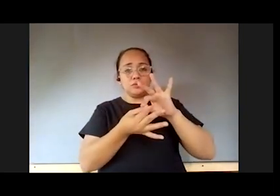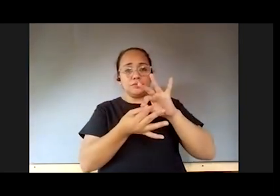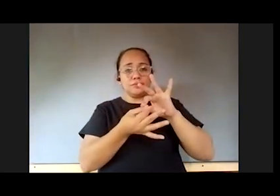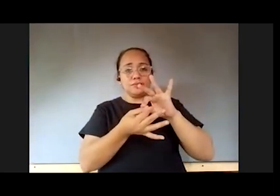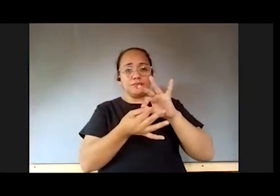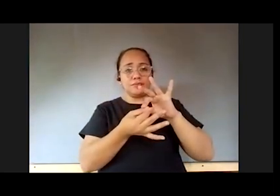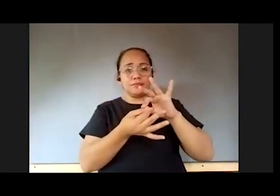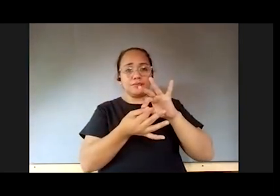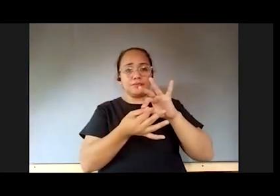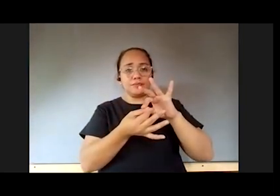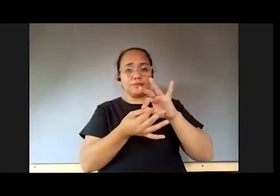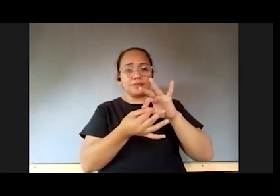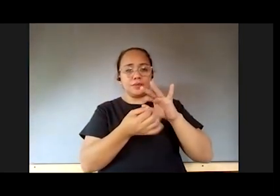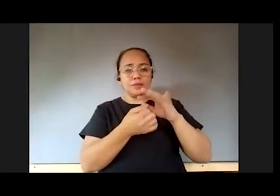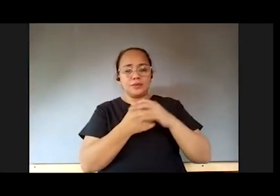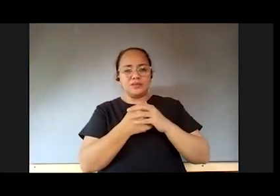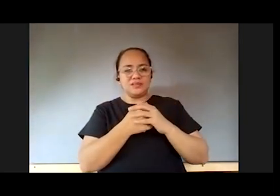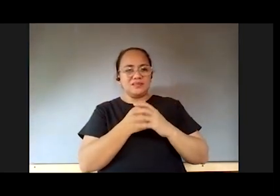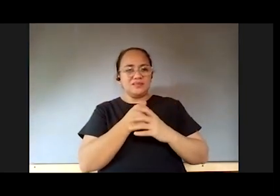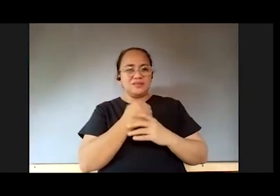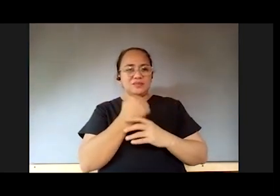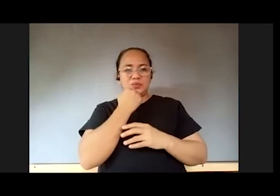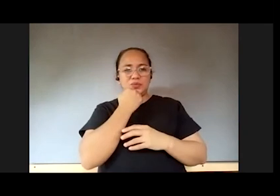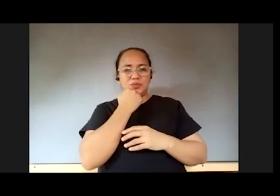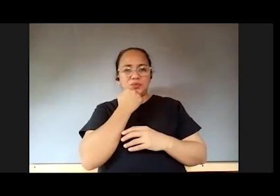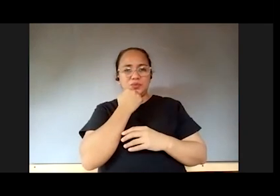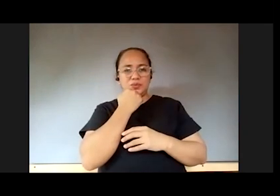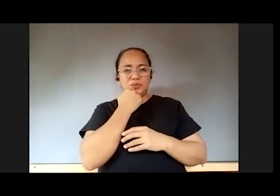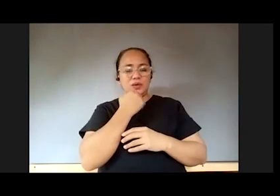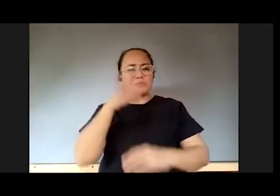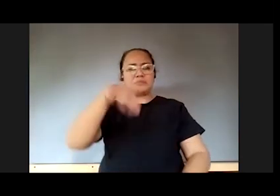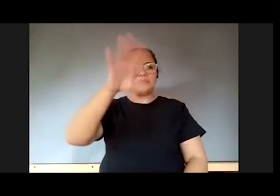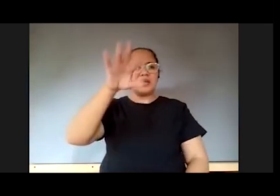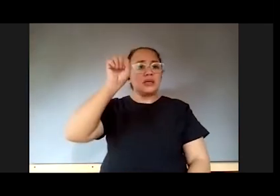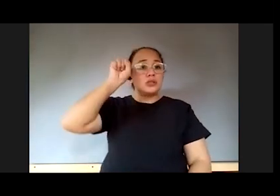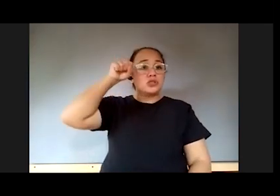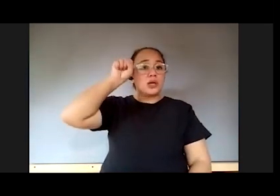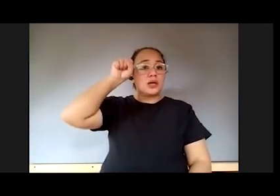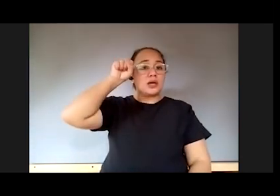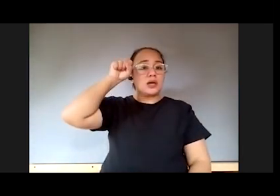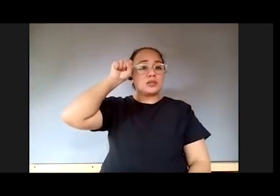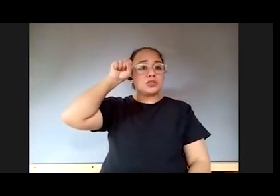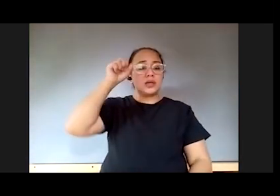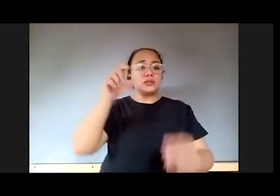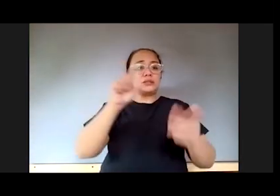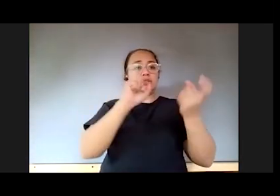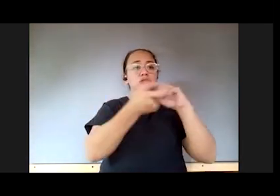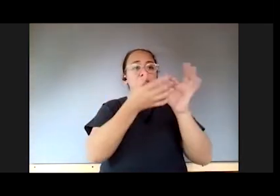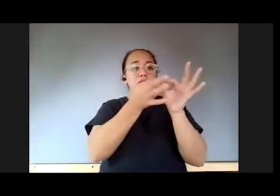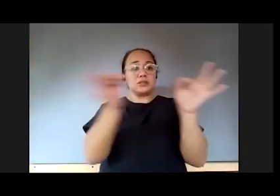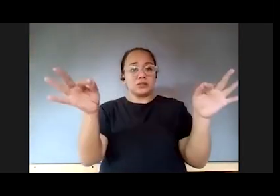quite correct. Sorry, Jacques, can you change the English translation in number